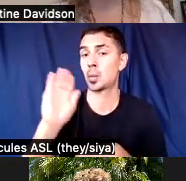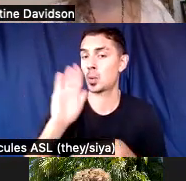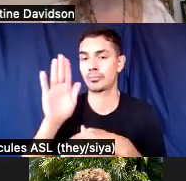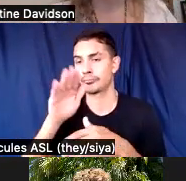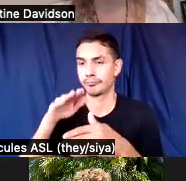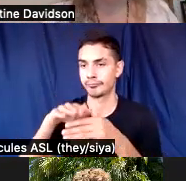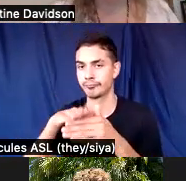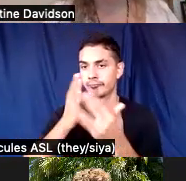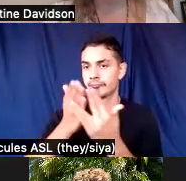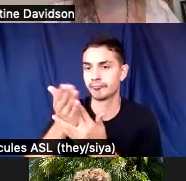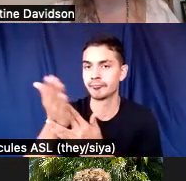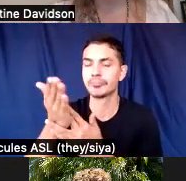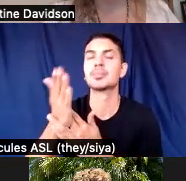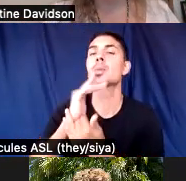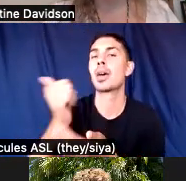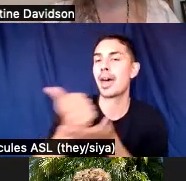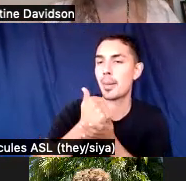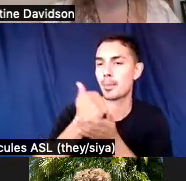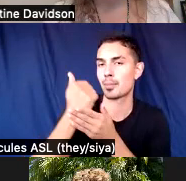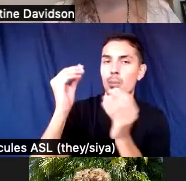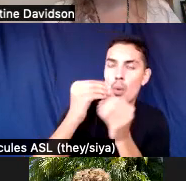to have a little bit more information.